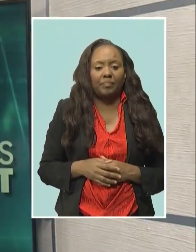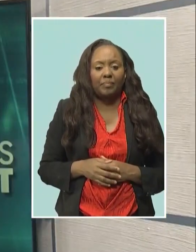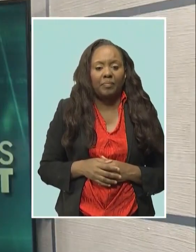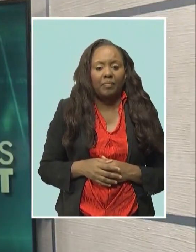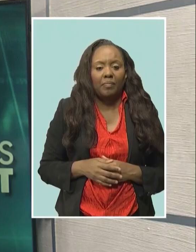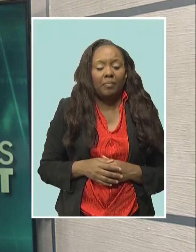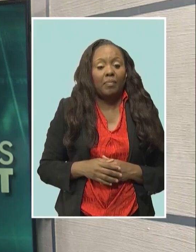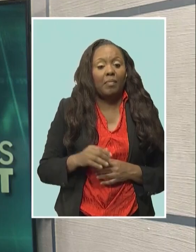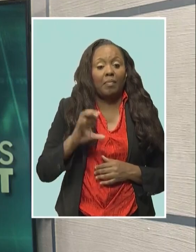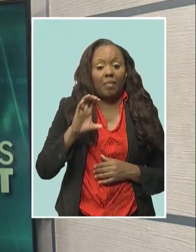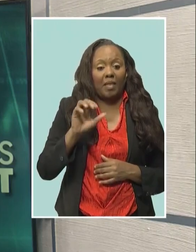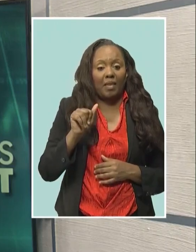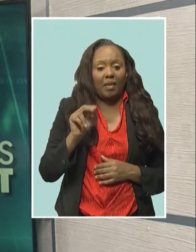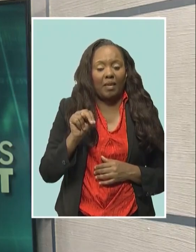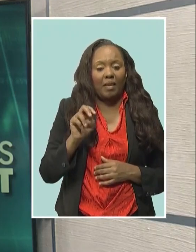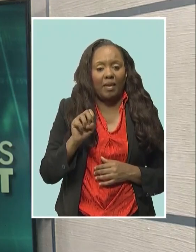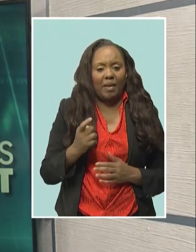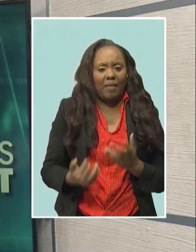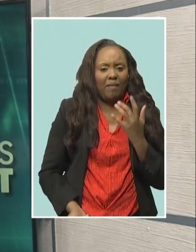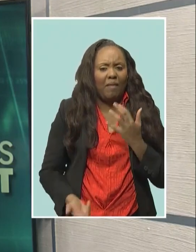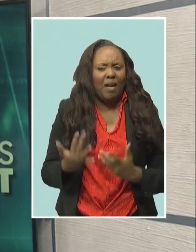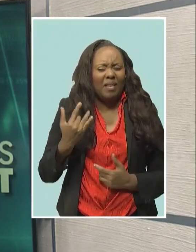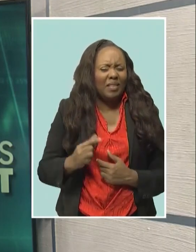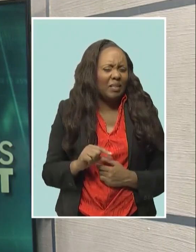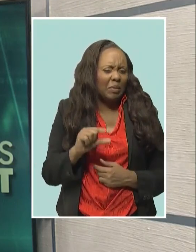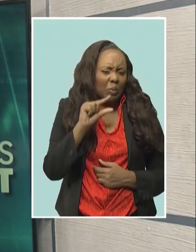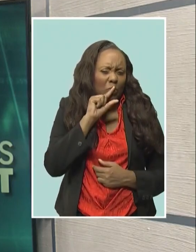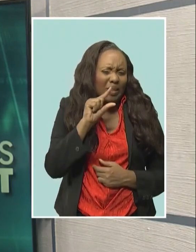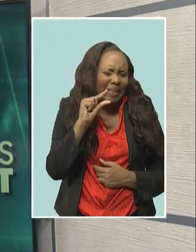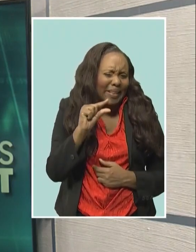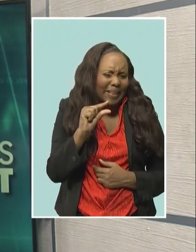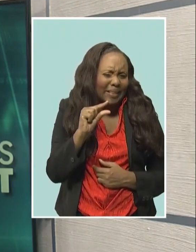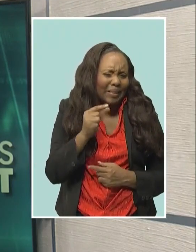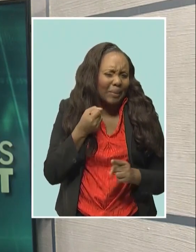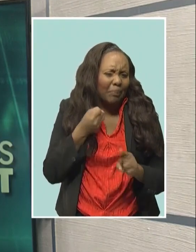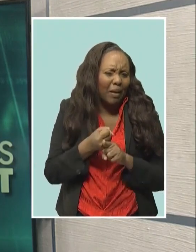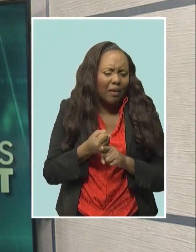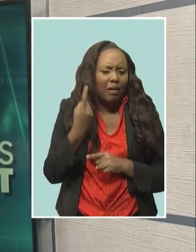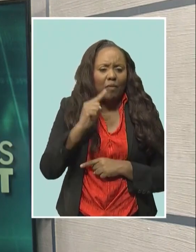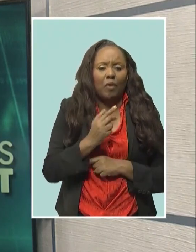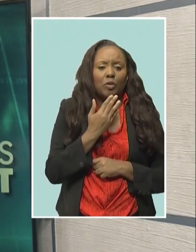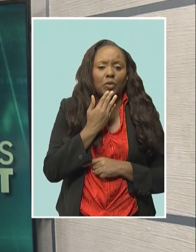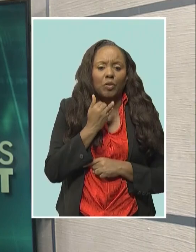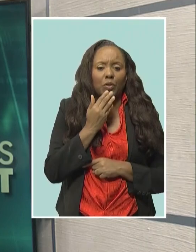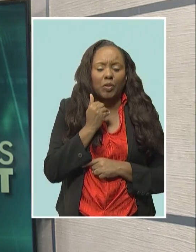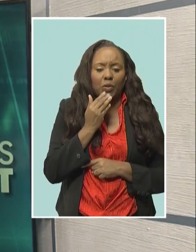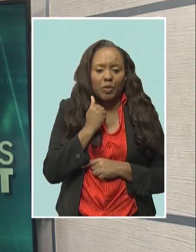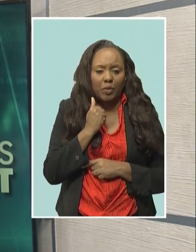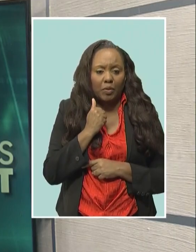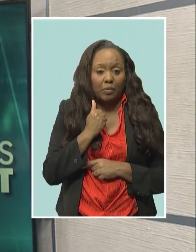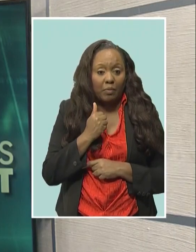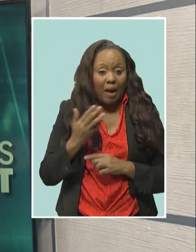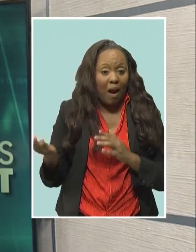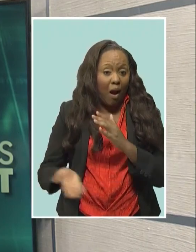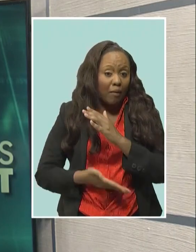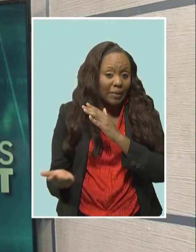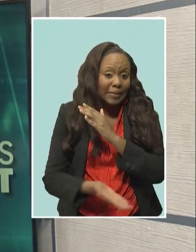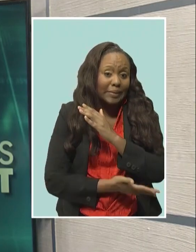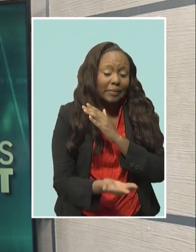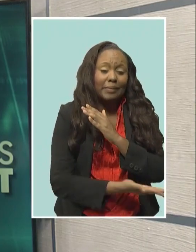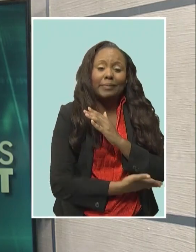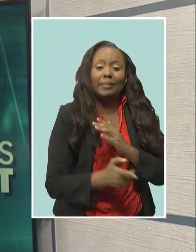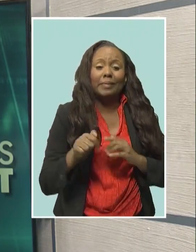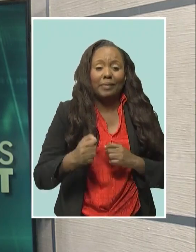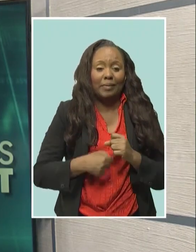Cane fires had little impact on the 2023 sugar harvest. That's the word from Chief Executive Officer of the Barbados